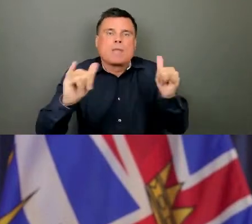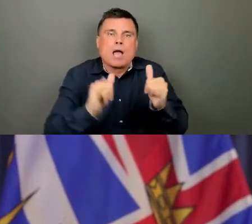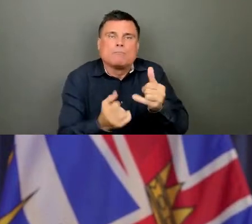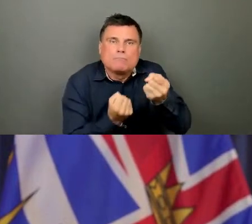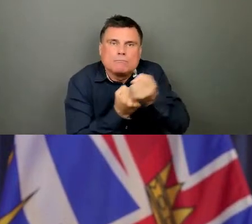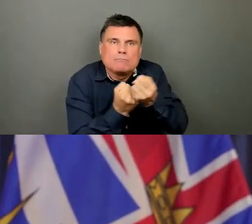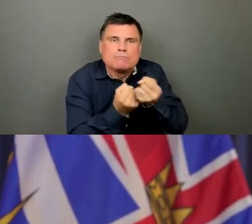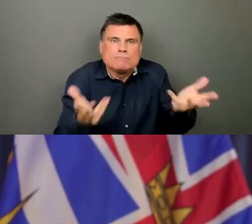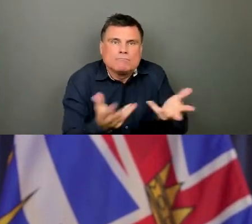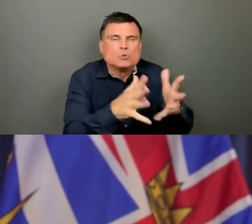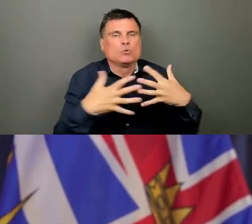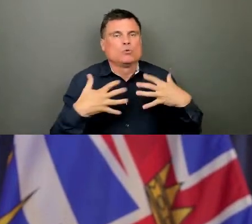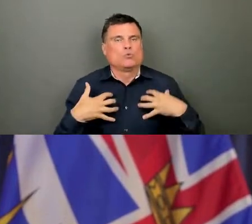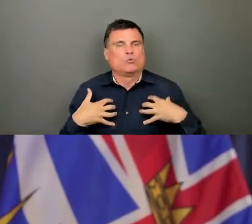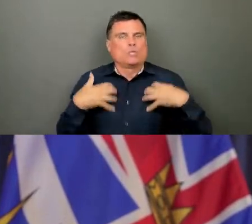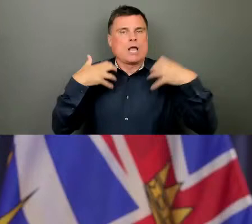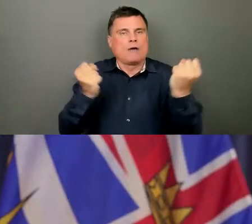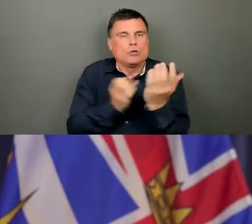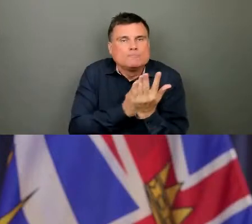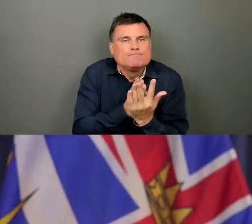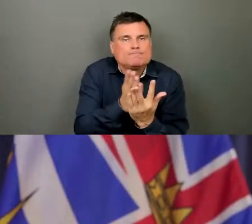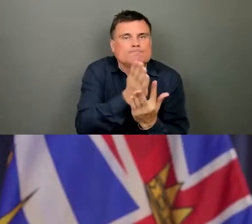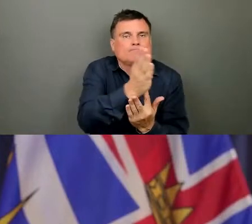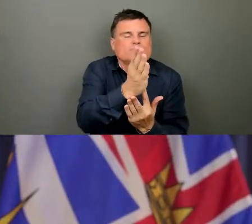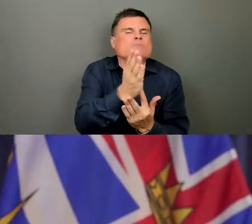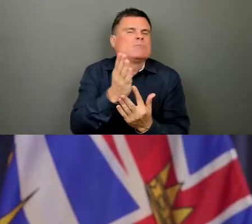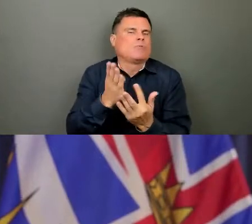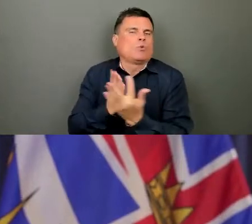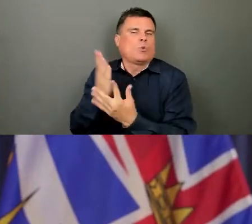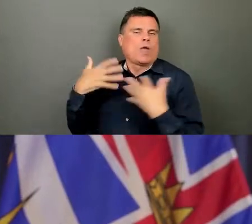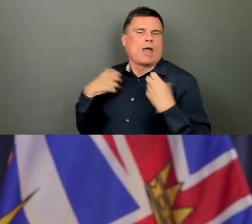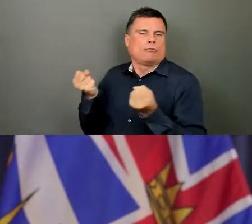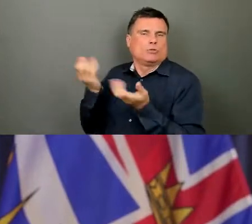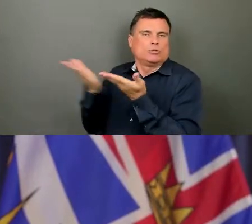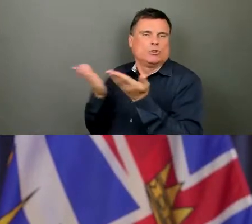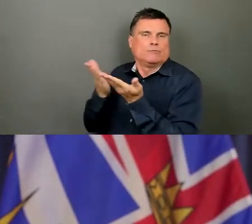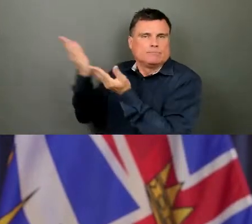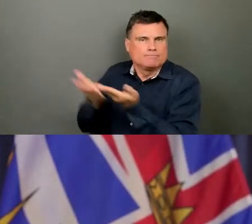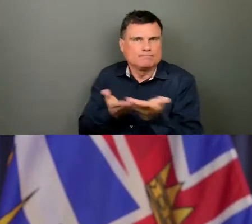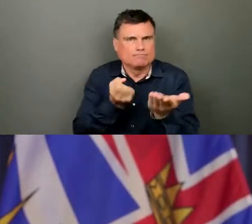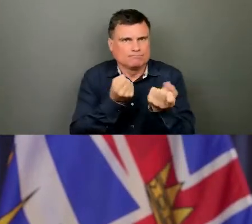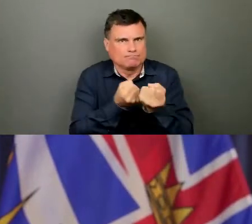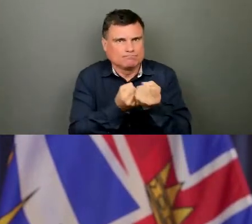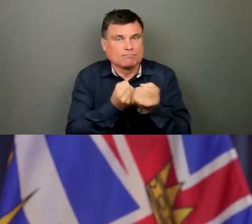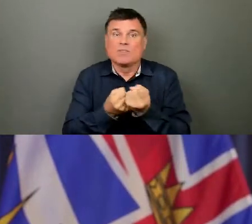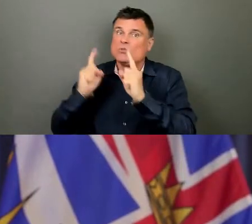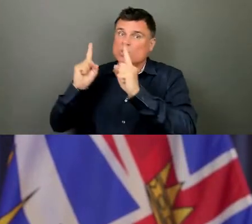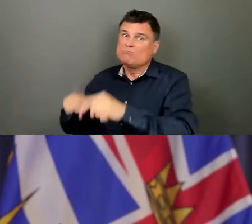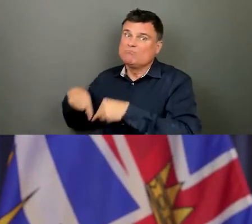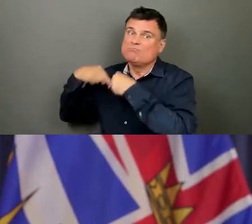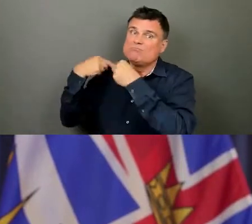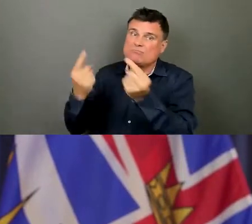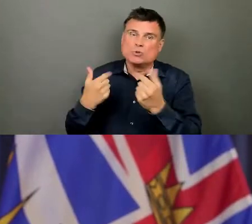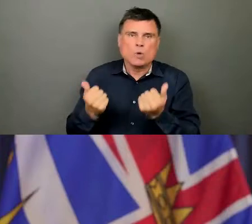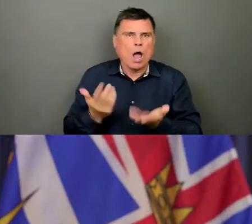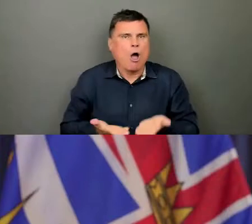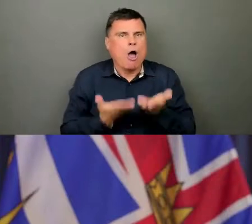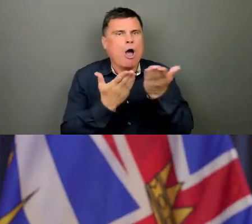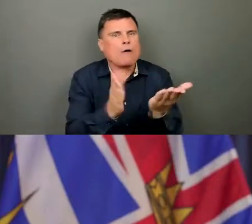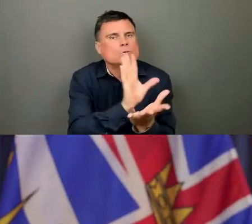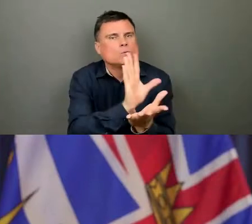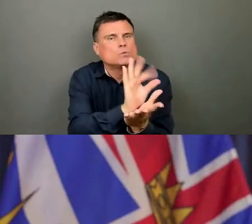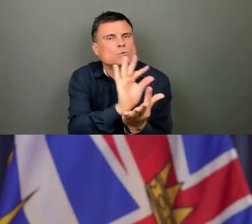care system and access to public health care services. There's been an unprecedented effort to do that. That continues. That is at the